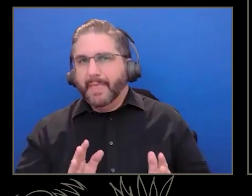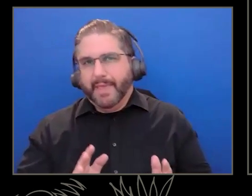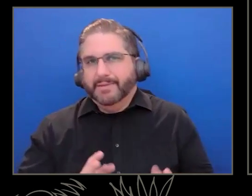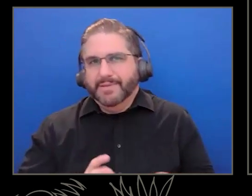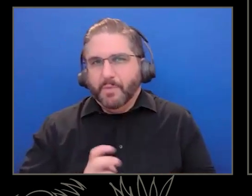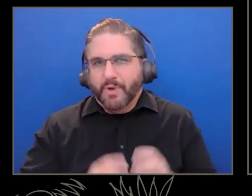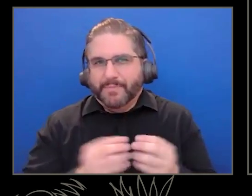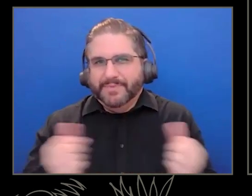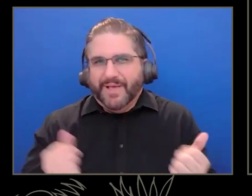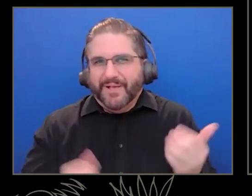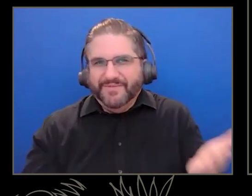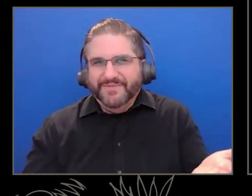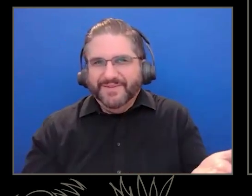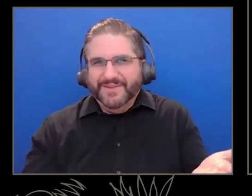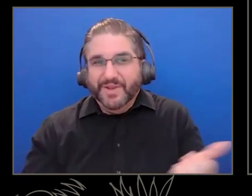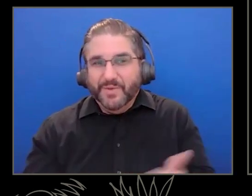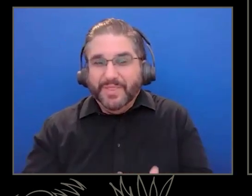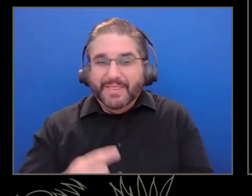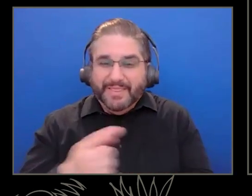by this pattern.